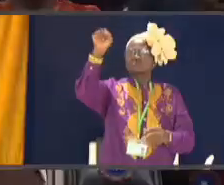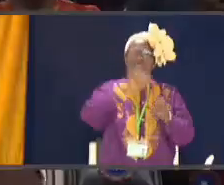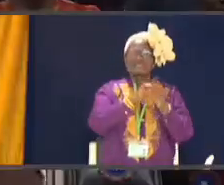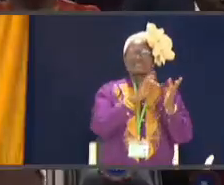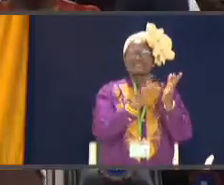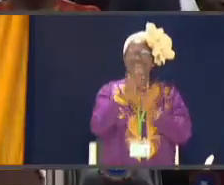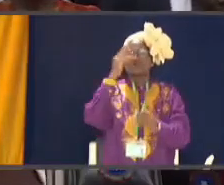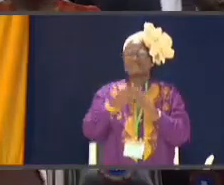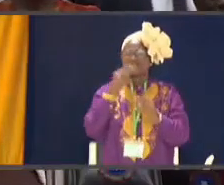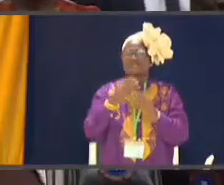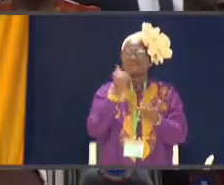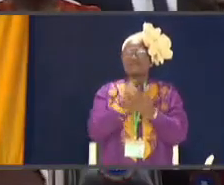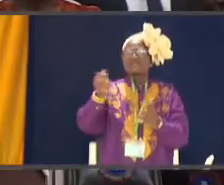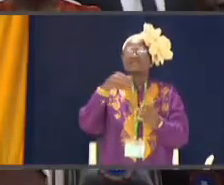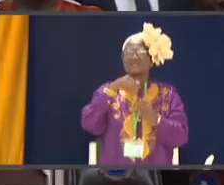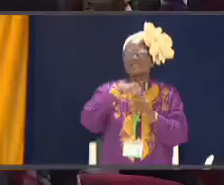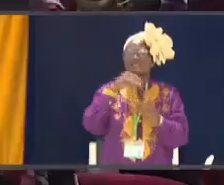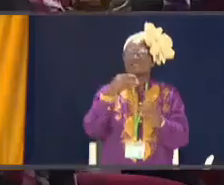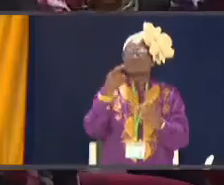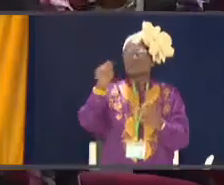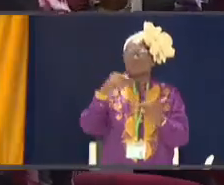In the morning, you will receive breakthroughs.